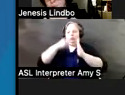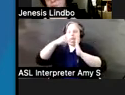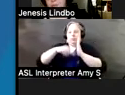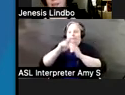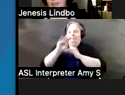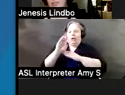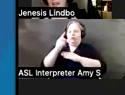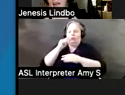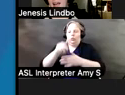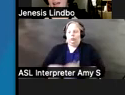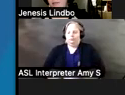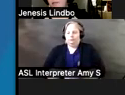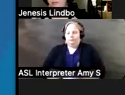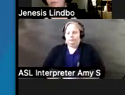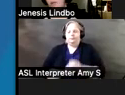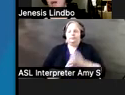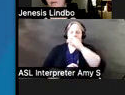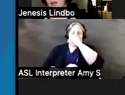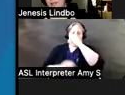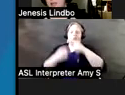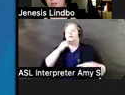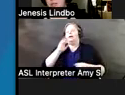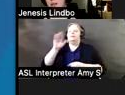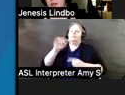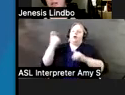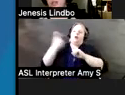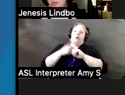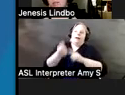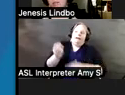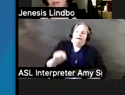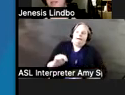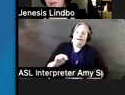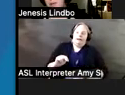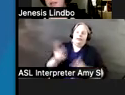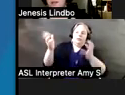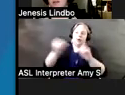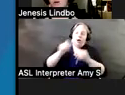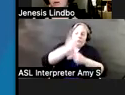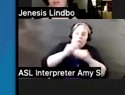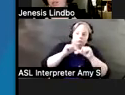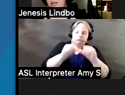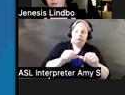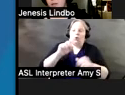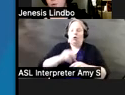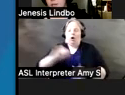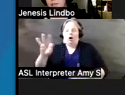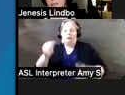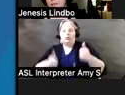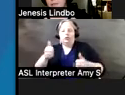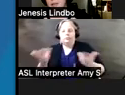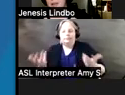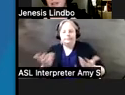you. And it'll say, hey, we automatically turned this on. Would you like to keep it, or would you like to ignore